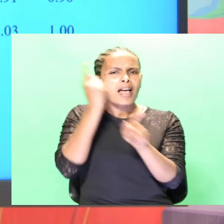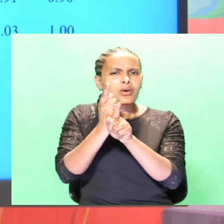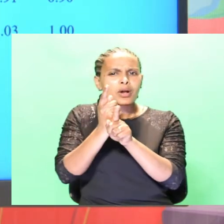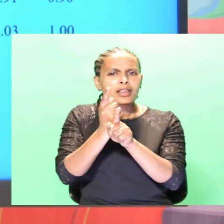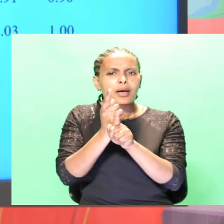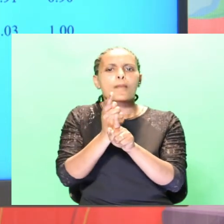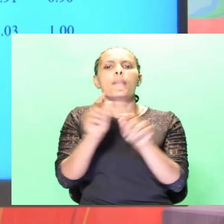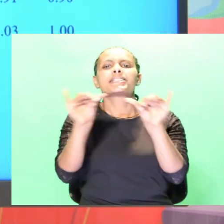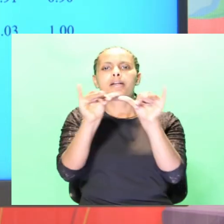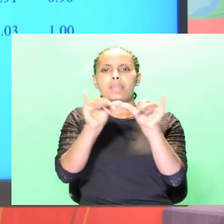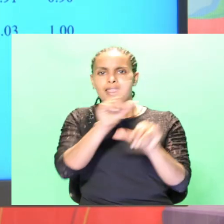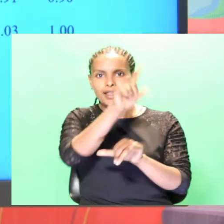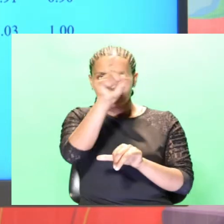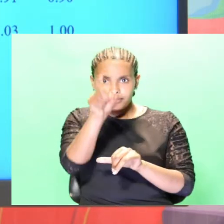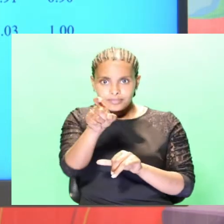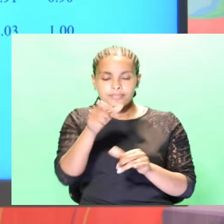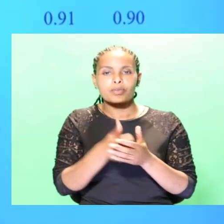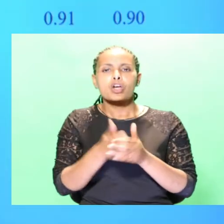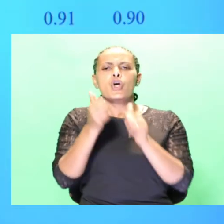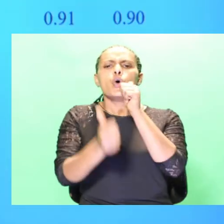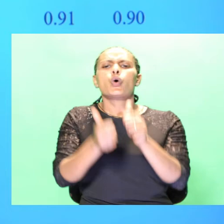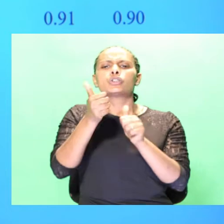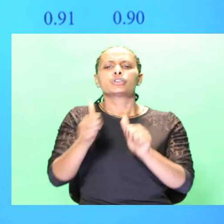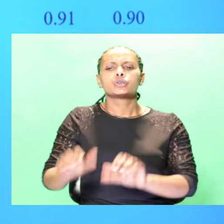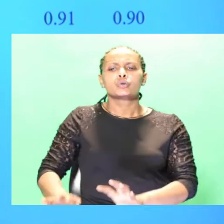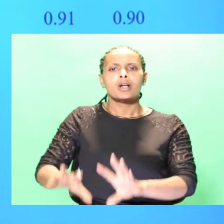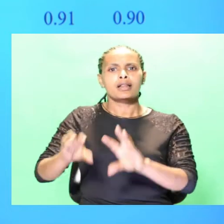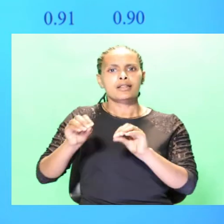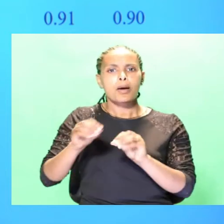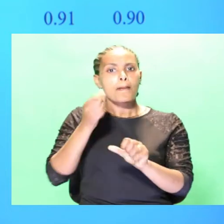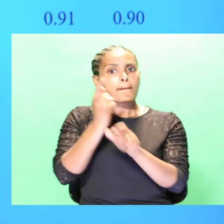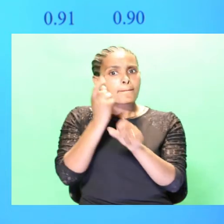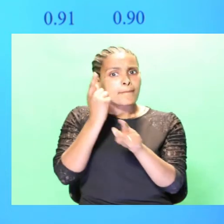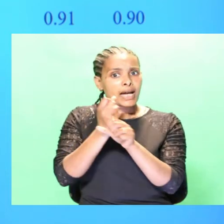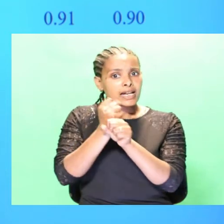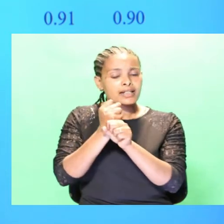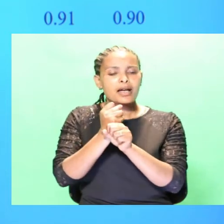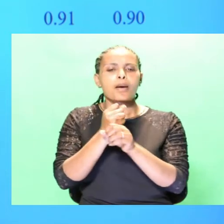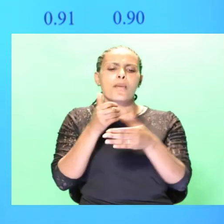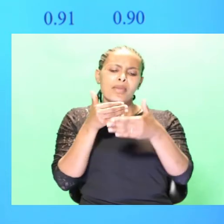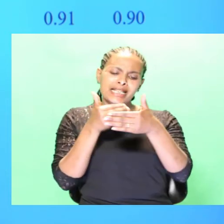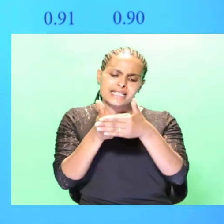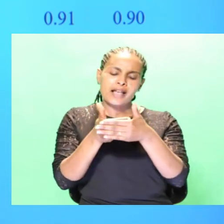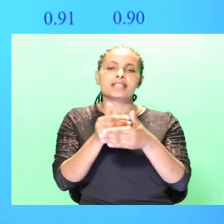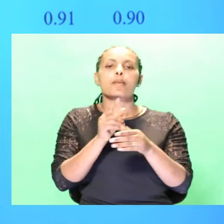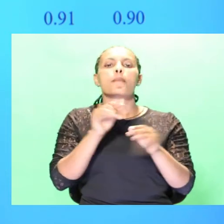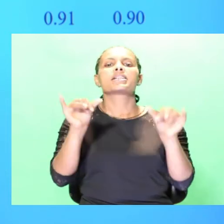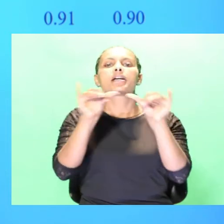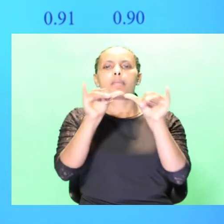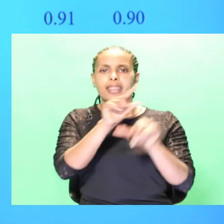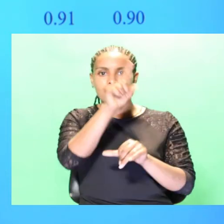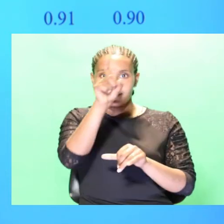accurate measurement? Which student made a precise measurement?